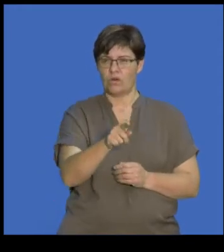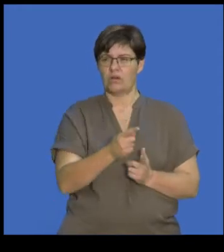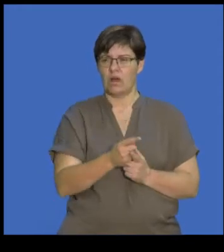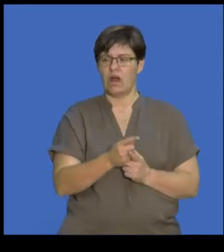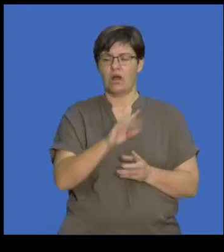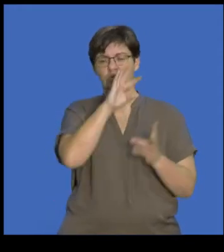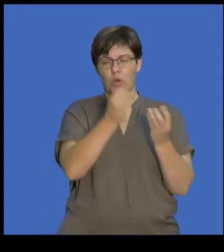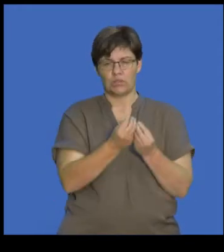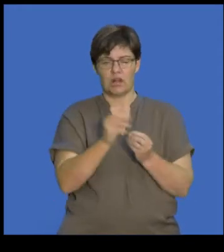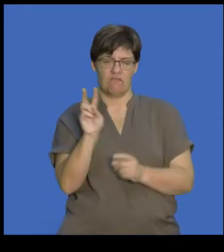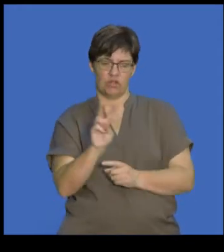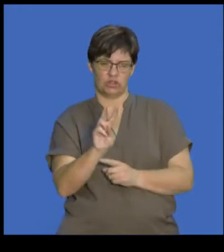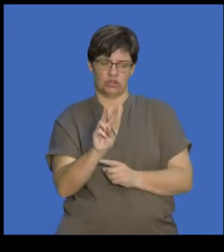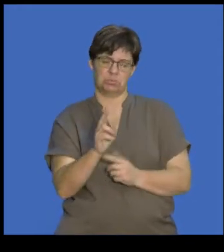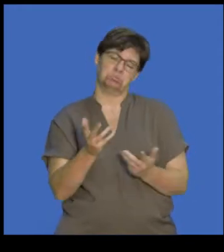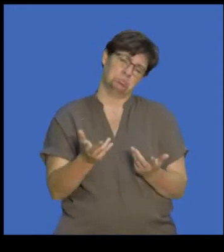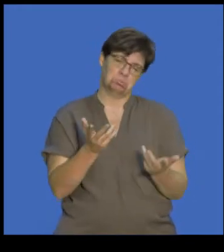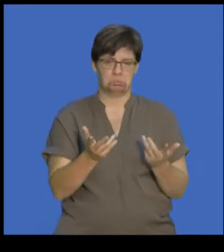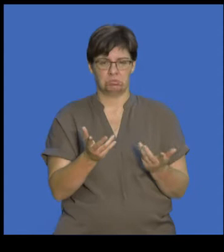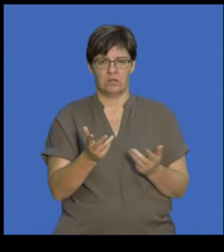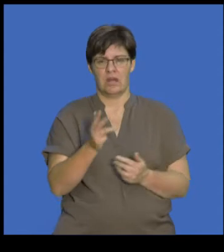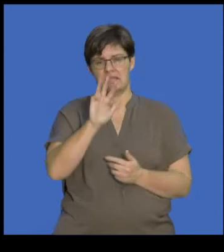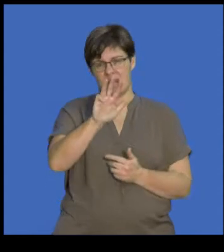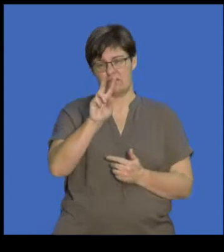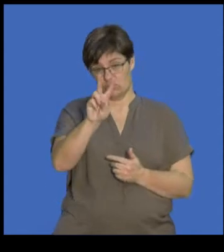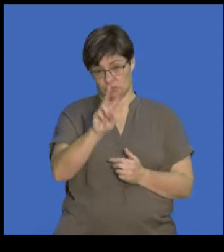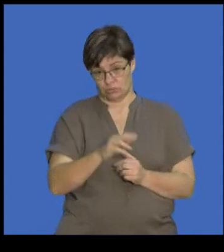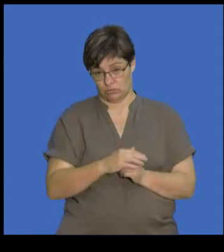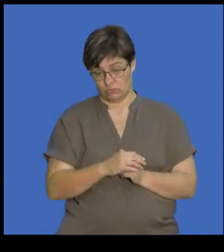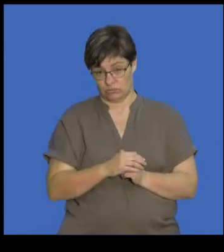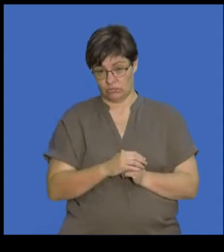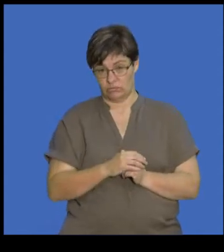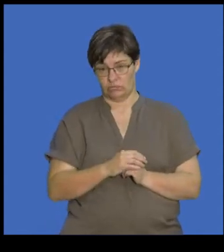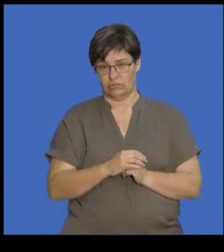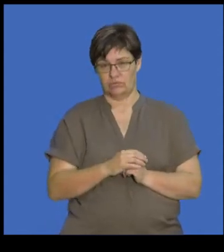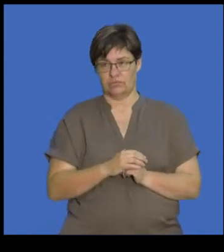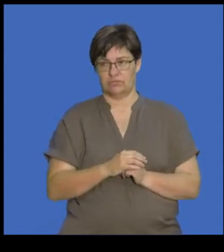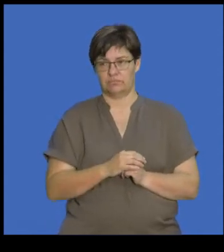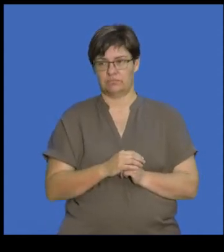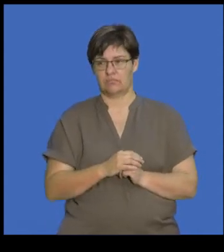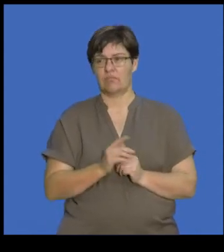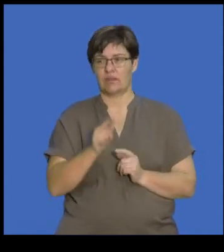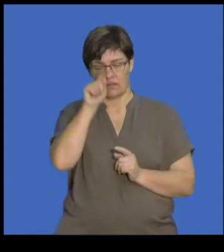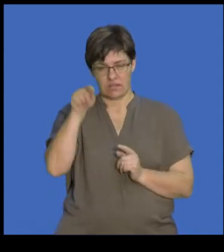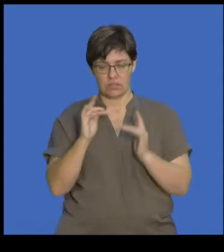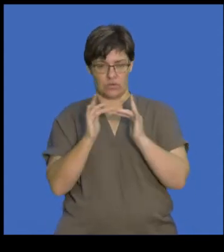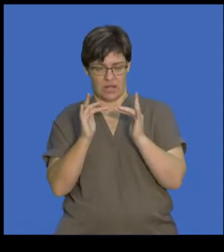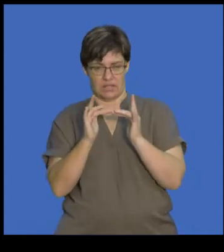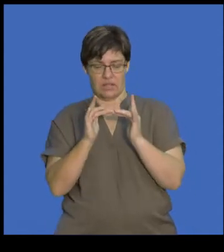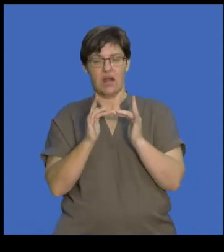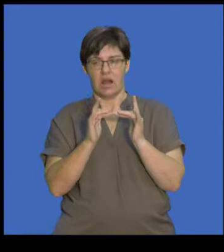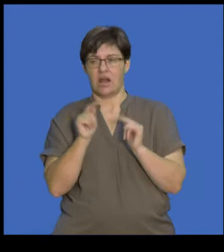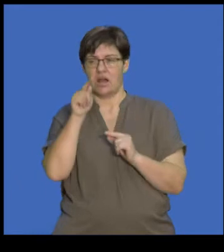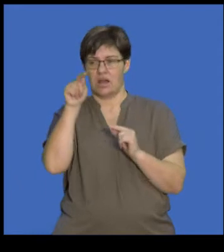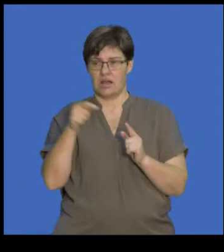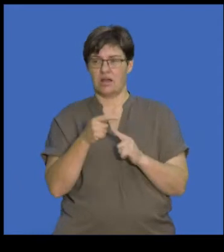total voltage is, let's say, 9 volts, right? Okay, and then this is connected across the battery. So that's